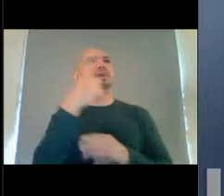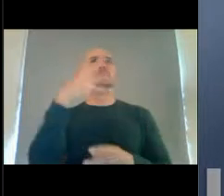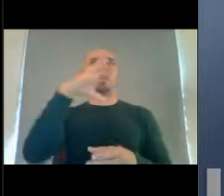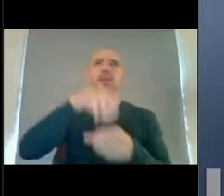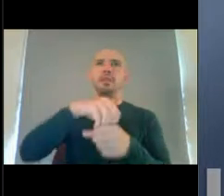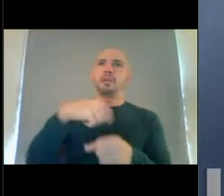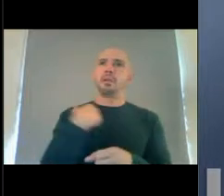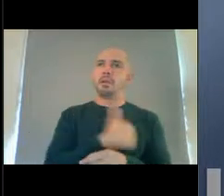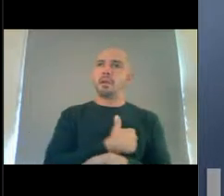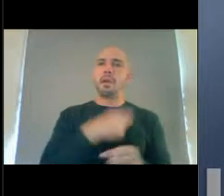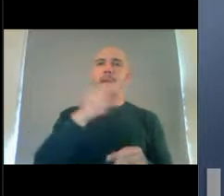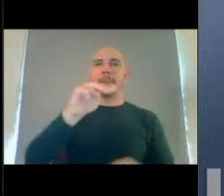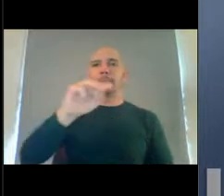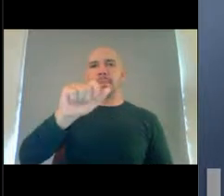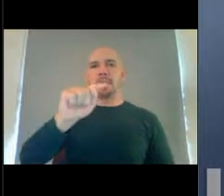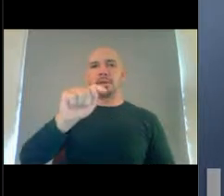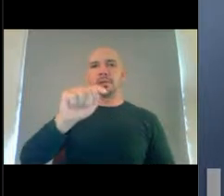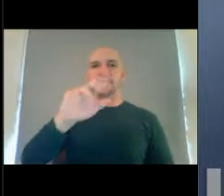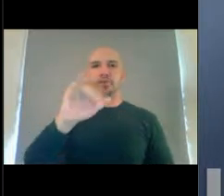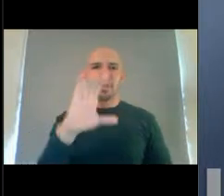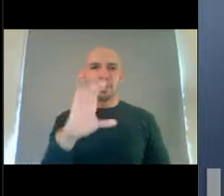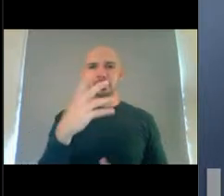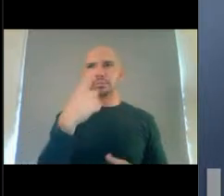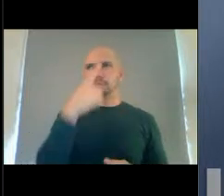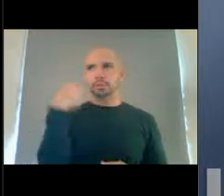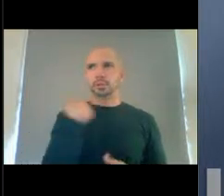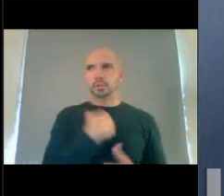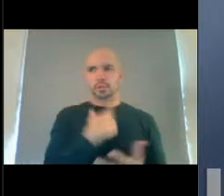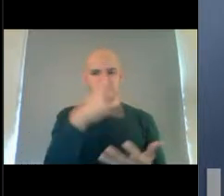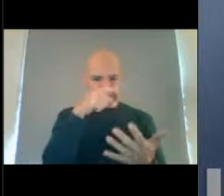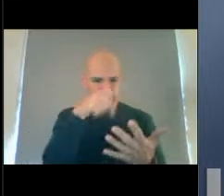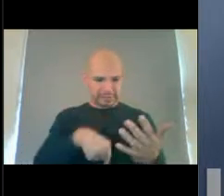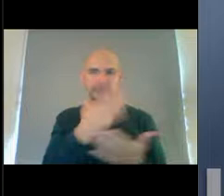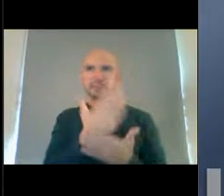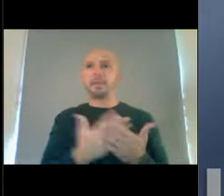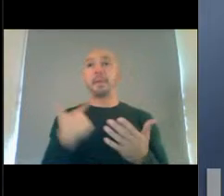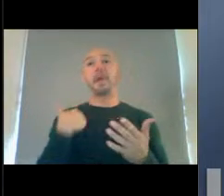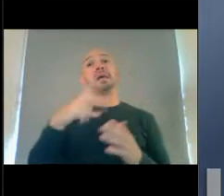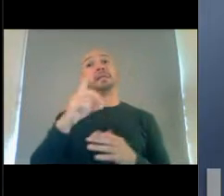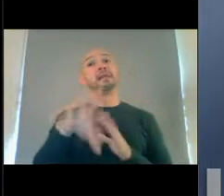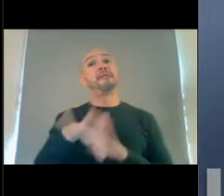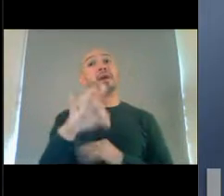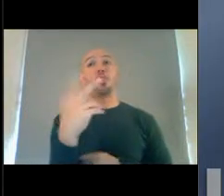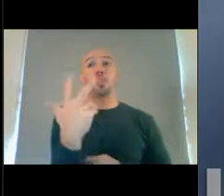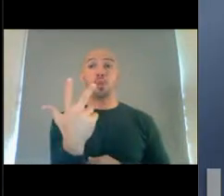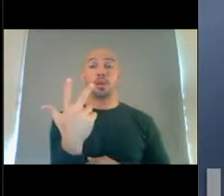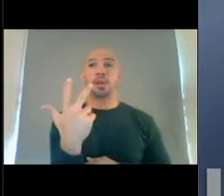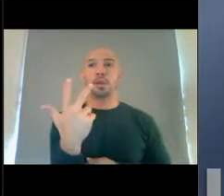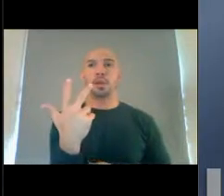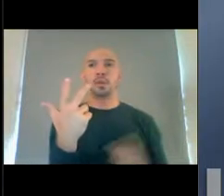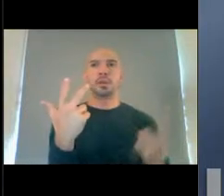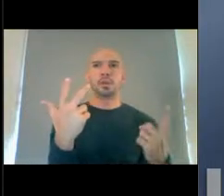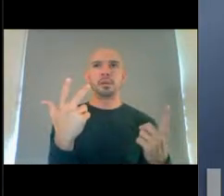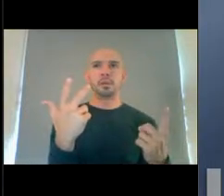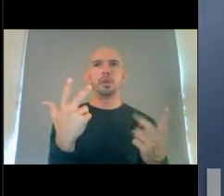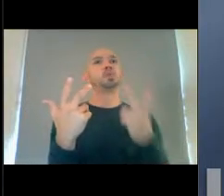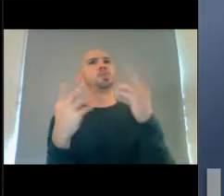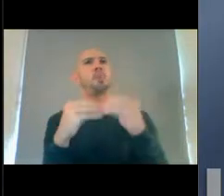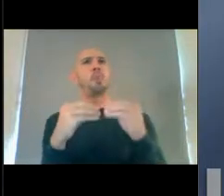other very important pollutants that are missing i found three there are there are two other greenhouse